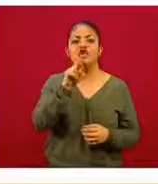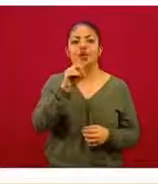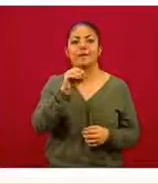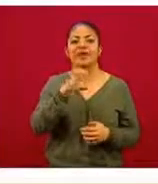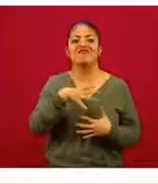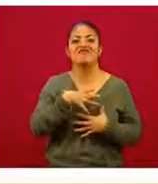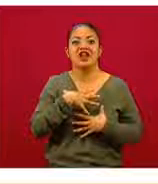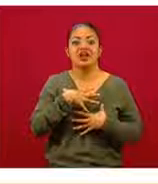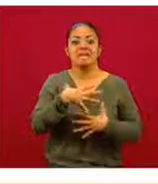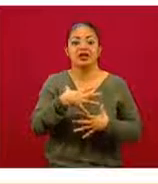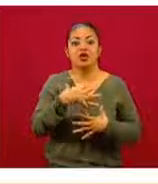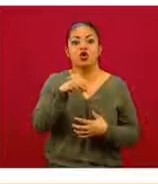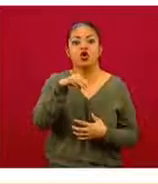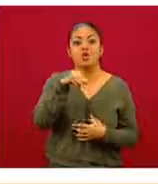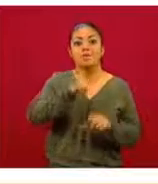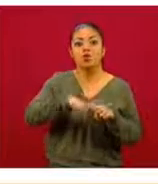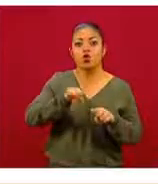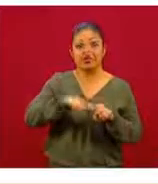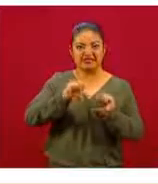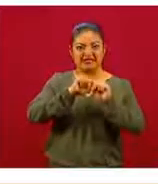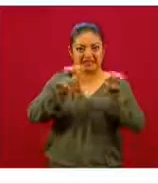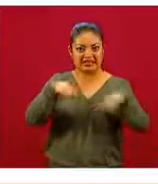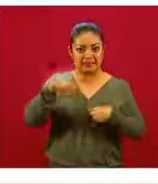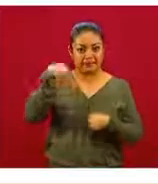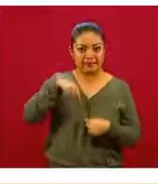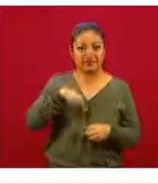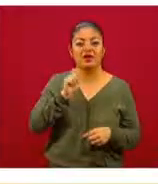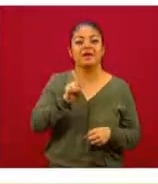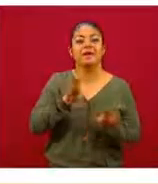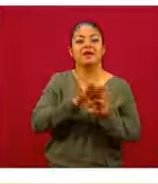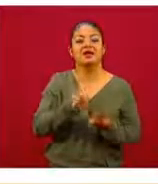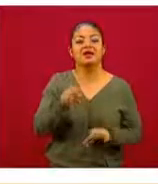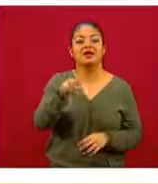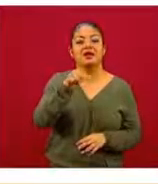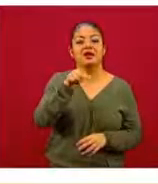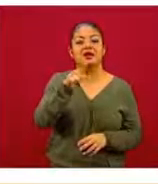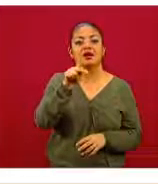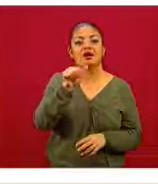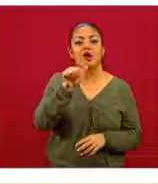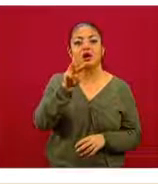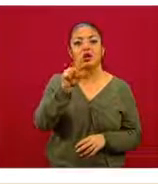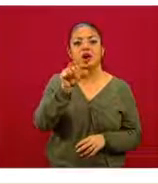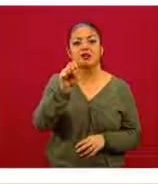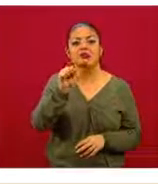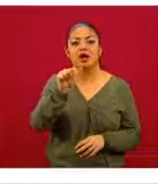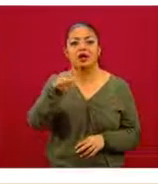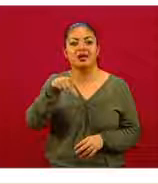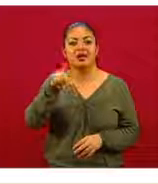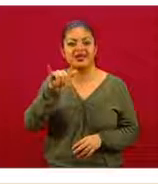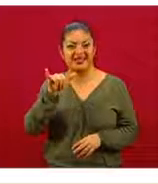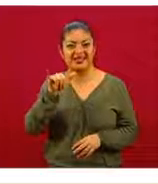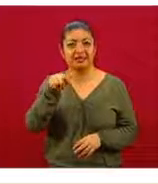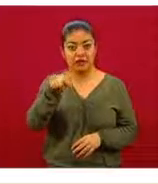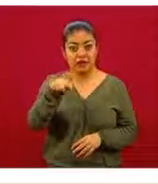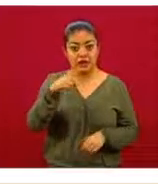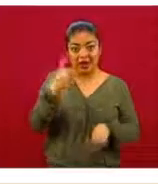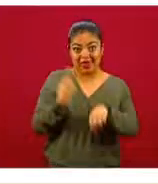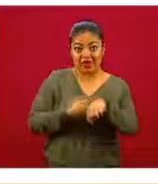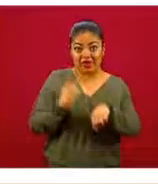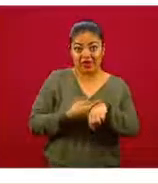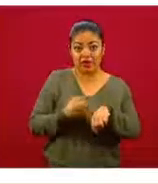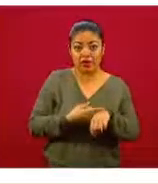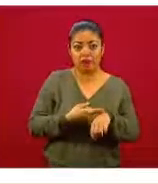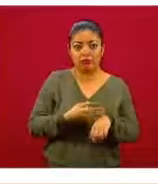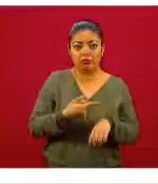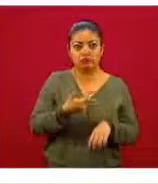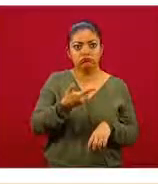have been presented? For example, this disease that is similar to Kawasaki. The disease that is